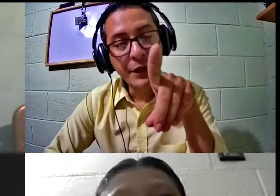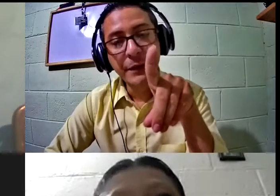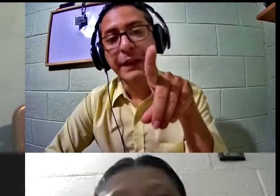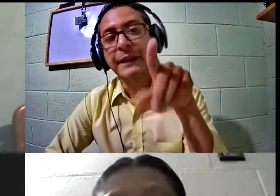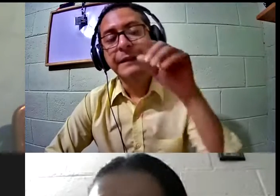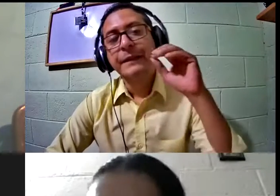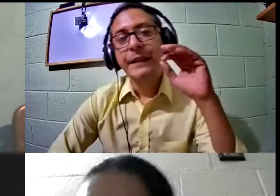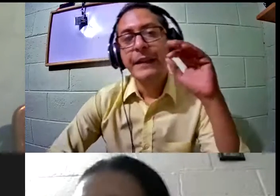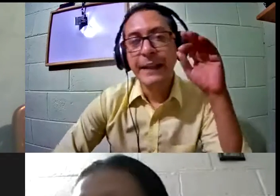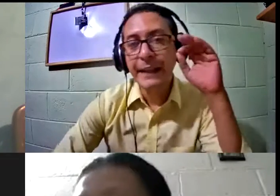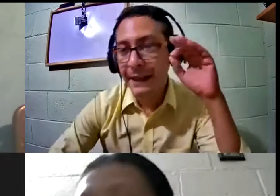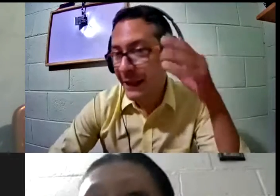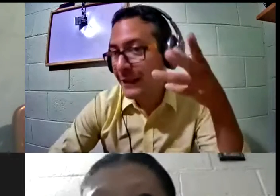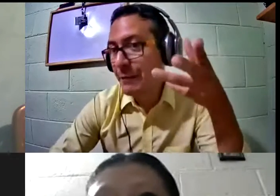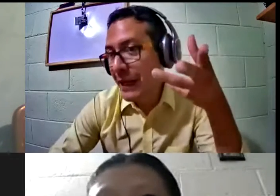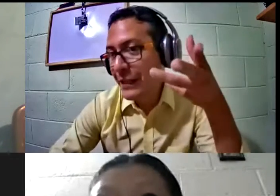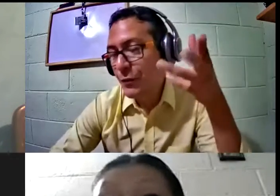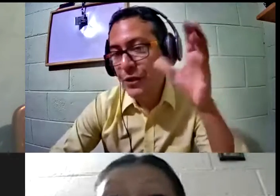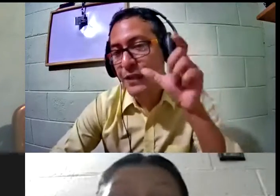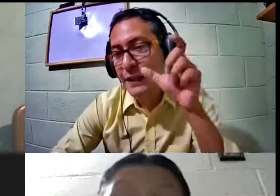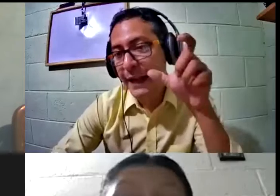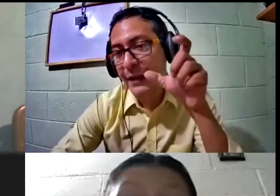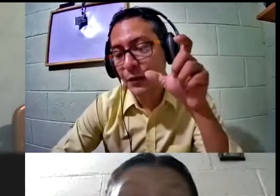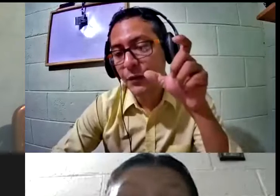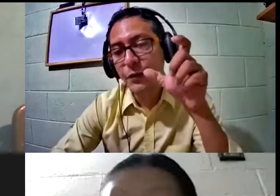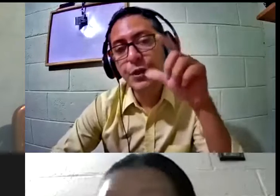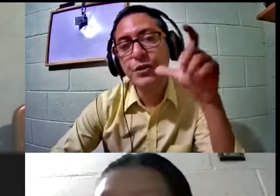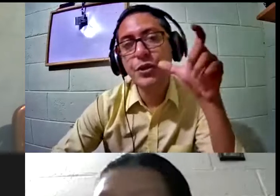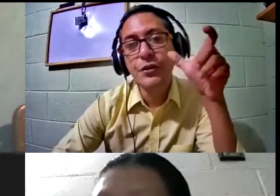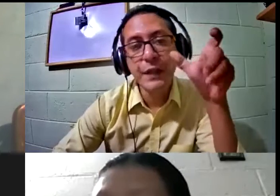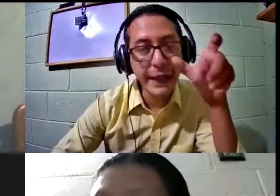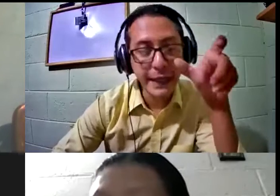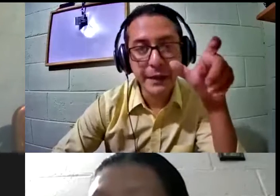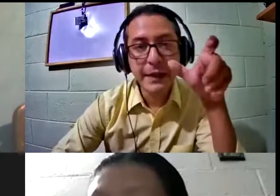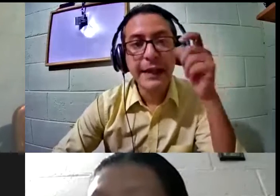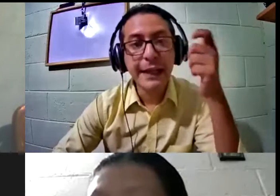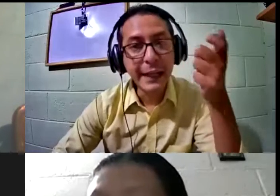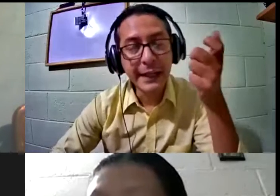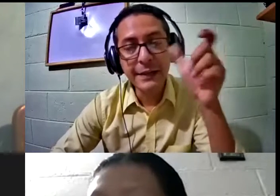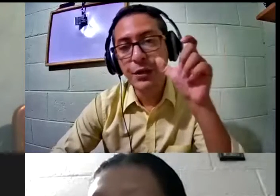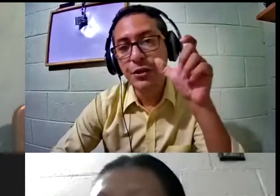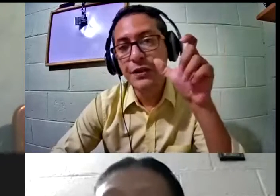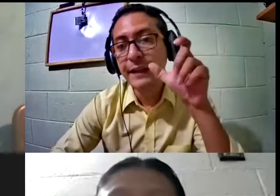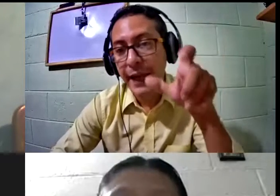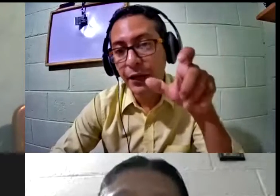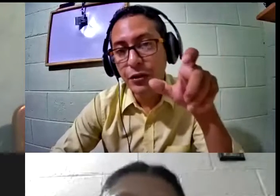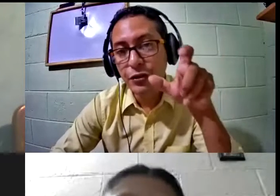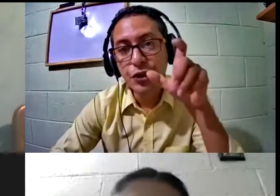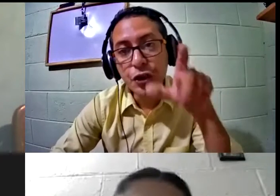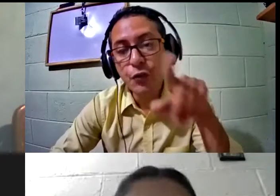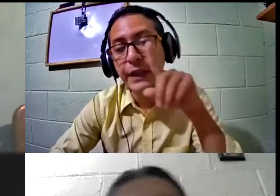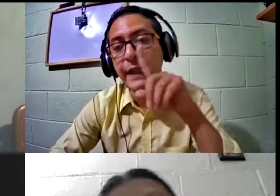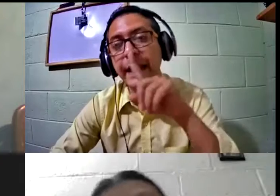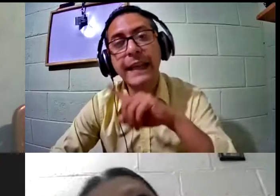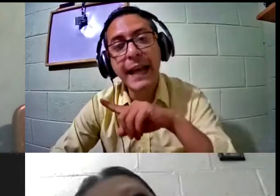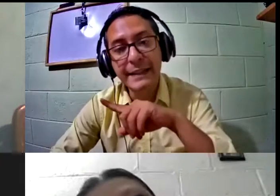remember something. In Spanish, we use the title with just the name. In English, we use the title